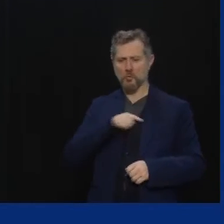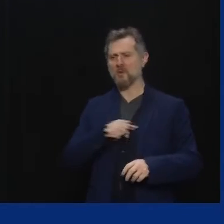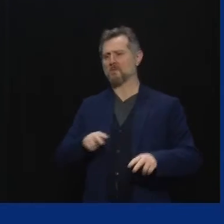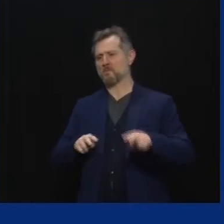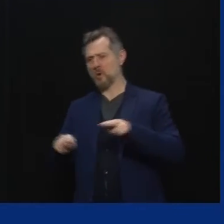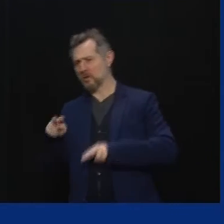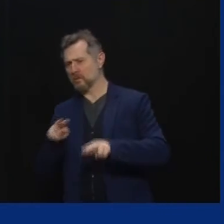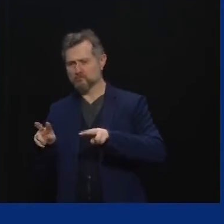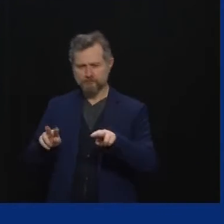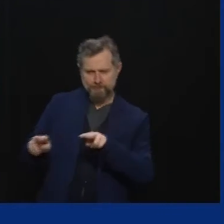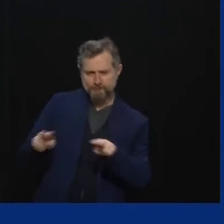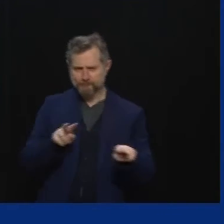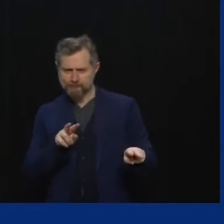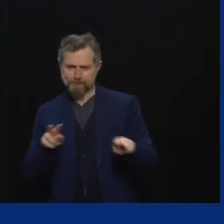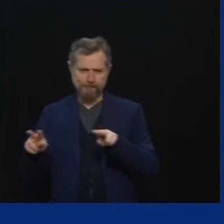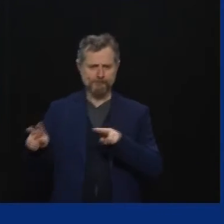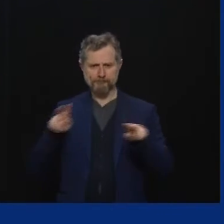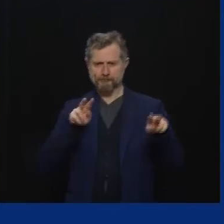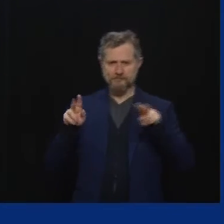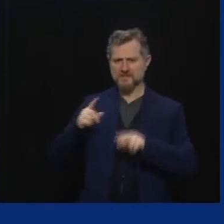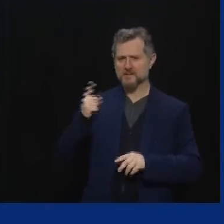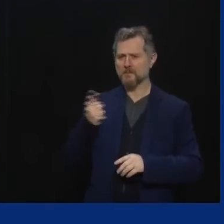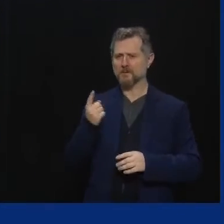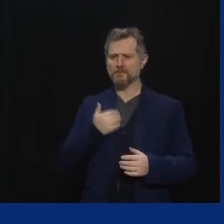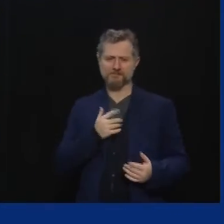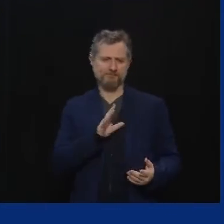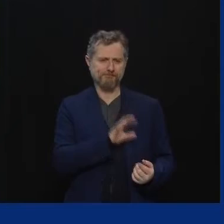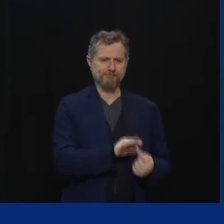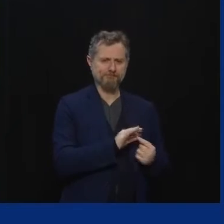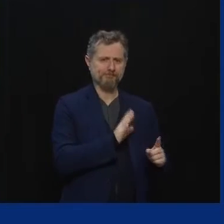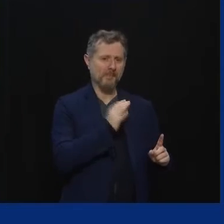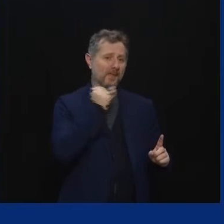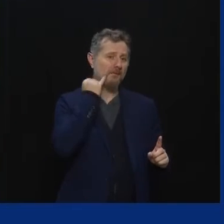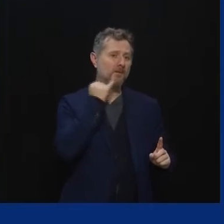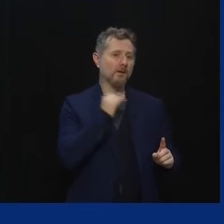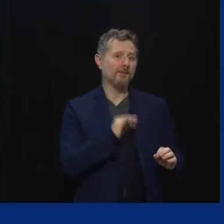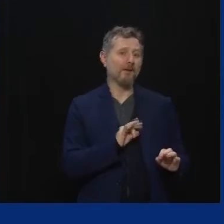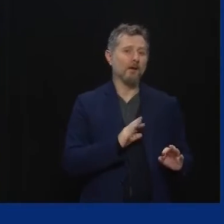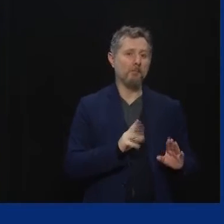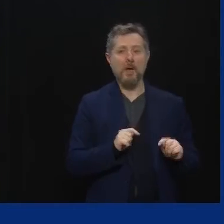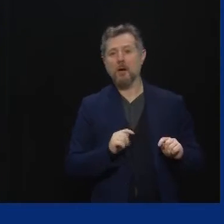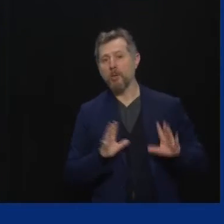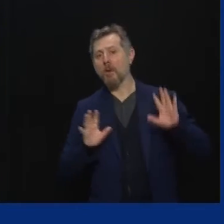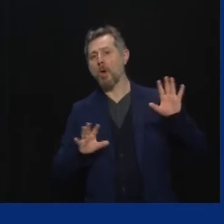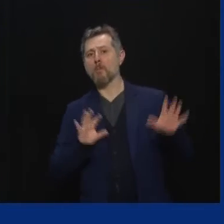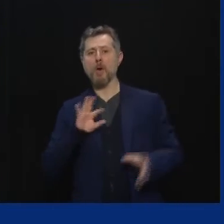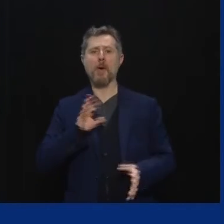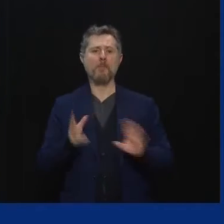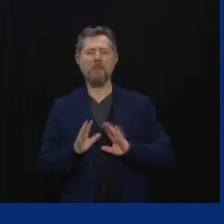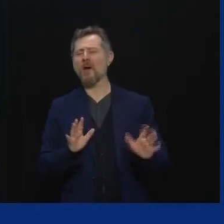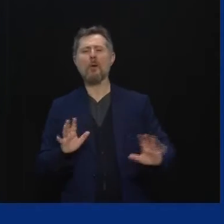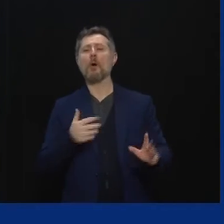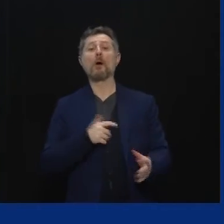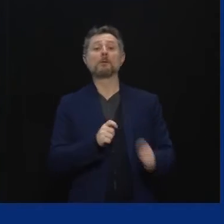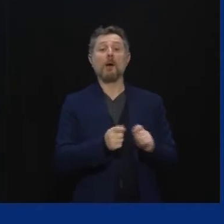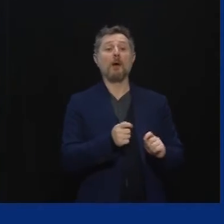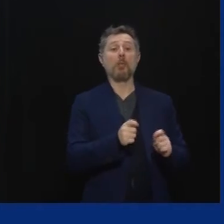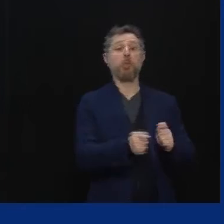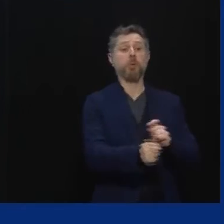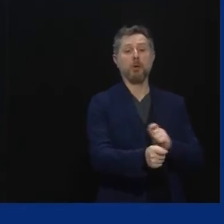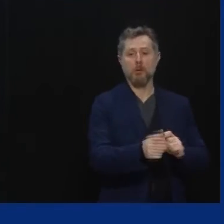there's a qualifier. If circumstances change, we're ready to adapt, and that's been the hallmark of how we've addressed this thus